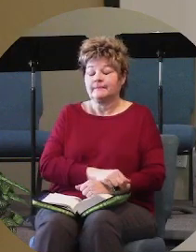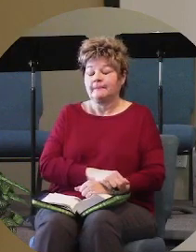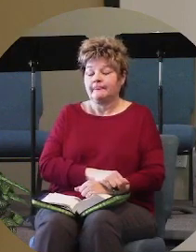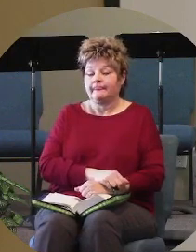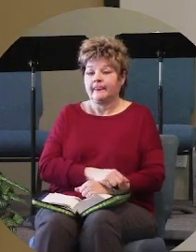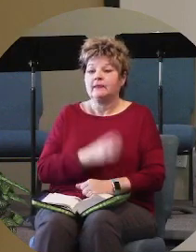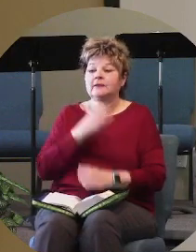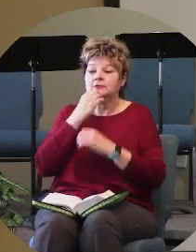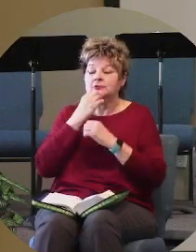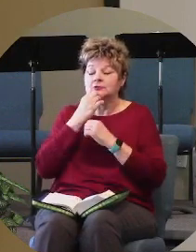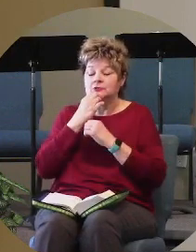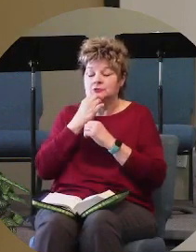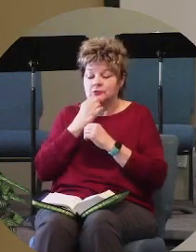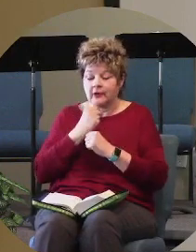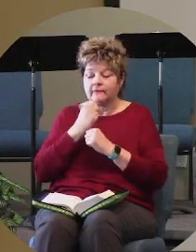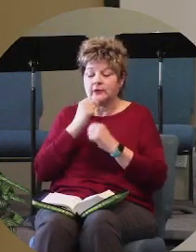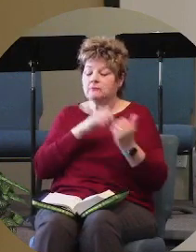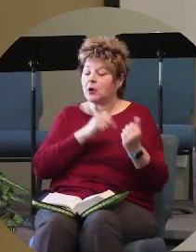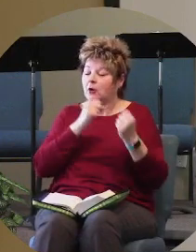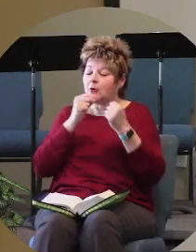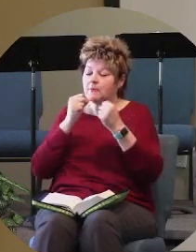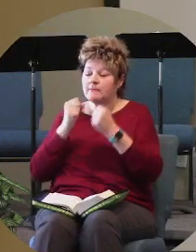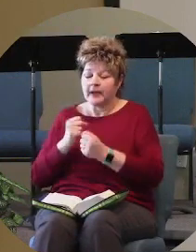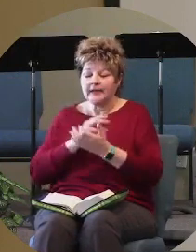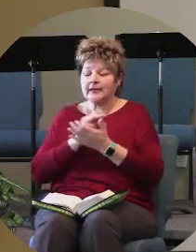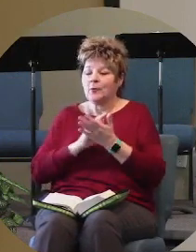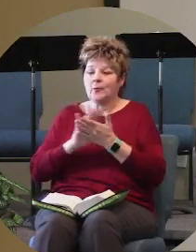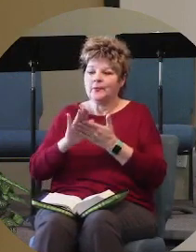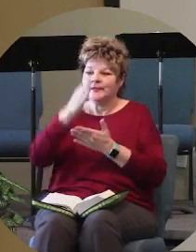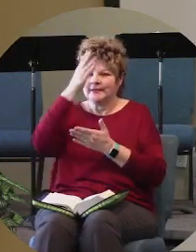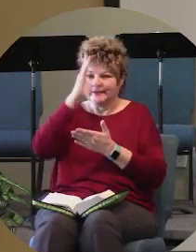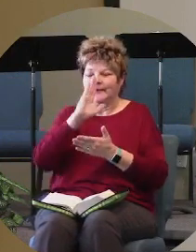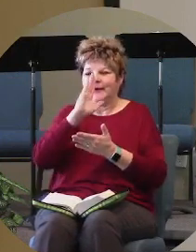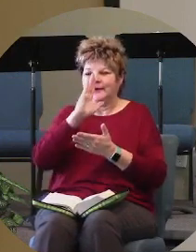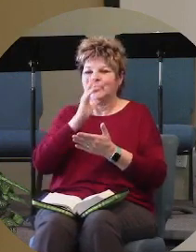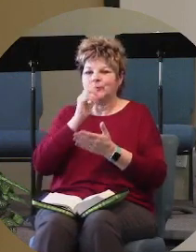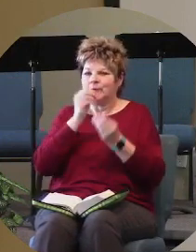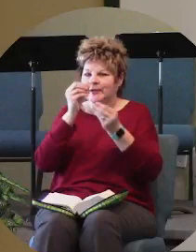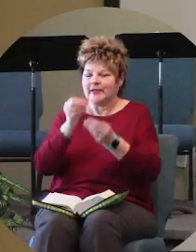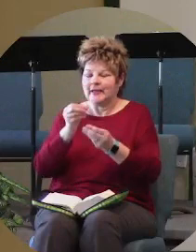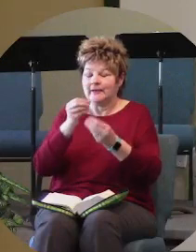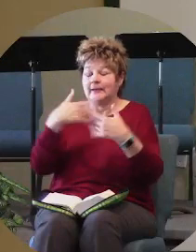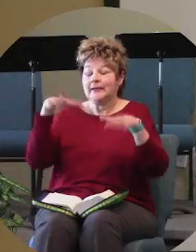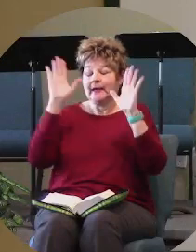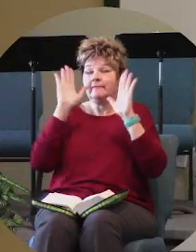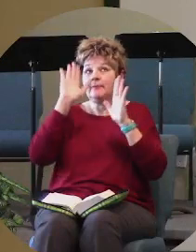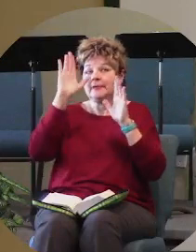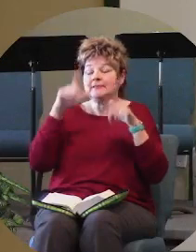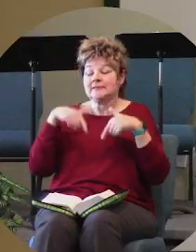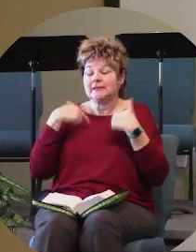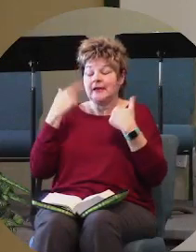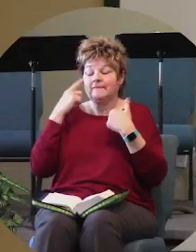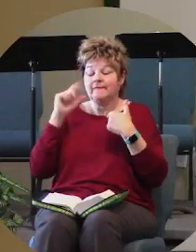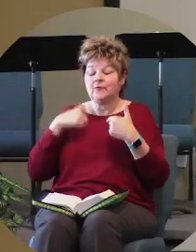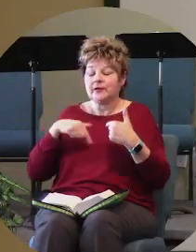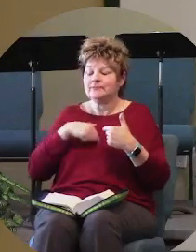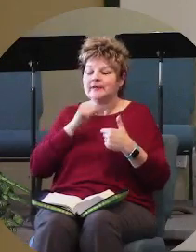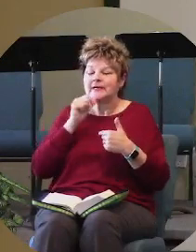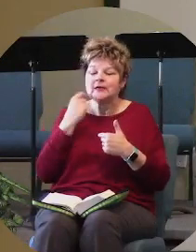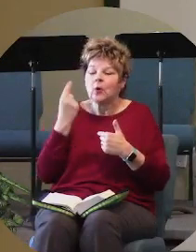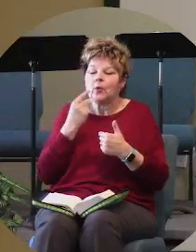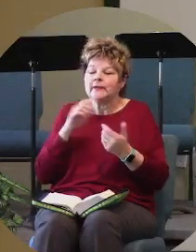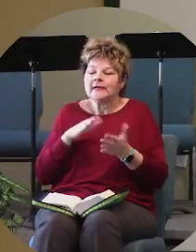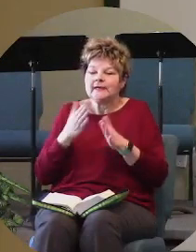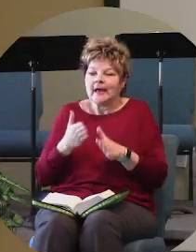the sovereign, almighty, holy God who gave his life for us. But he didn't just die for us.